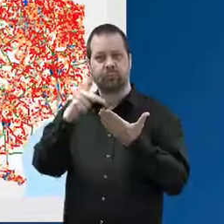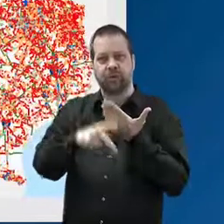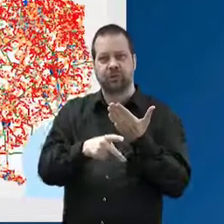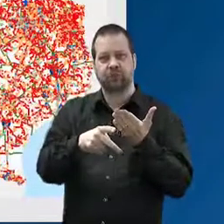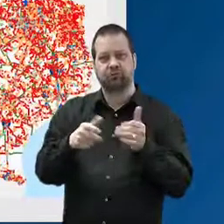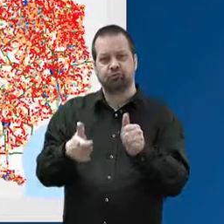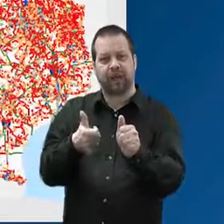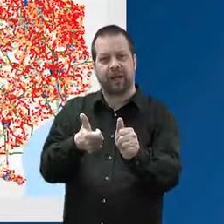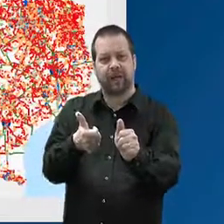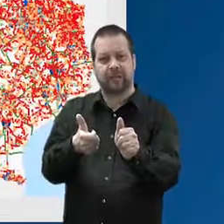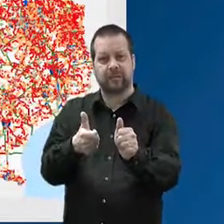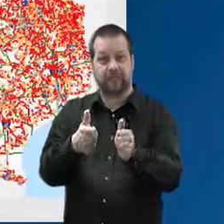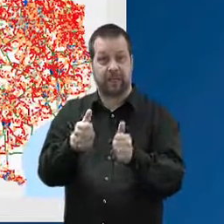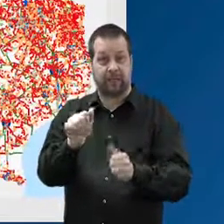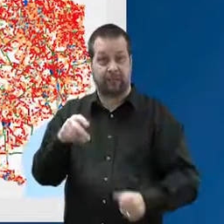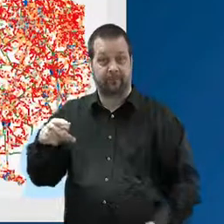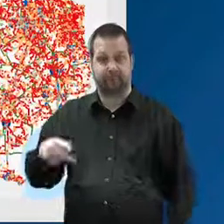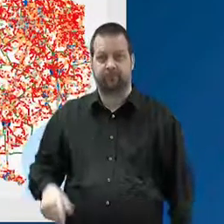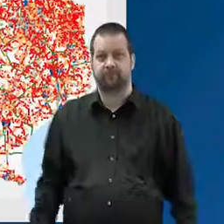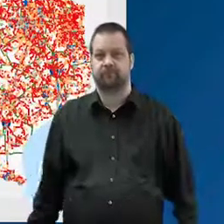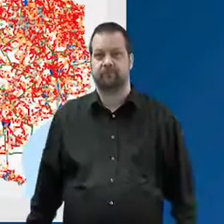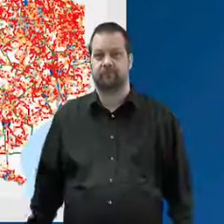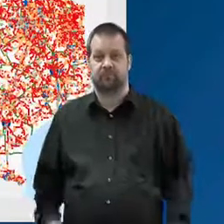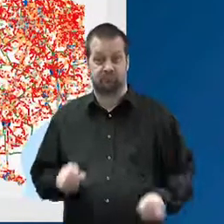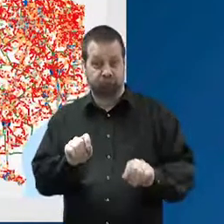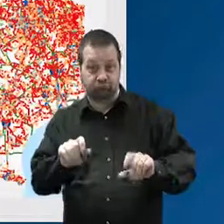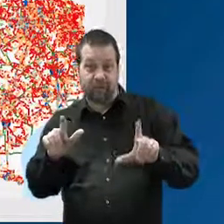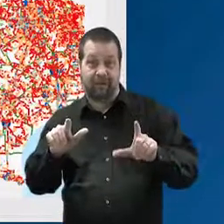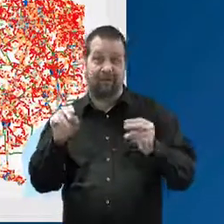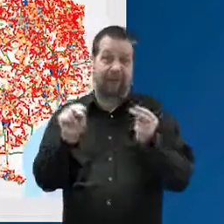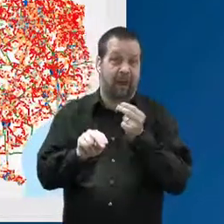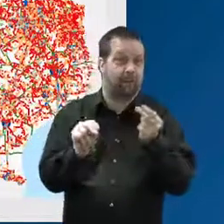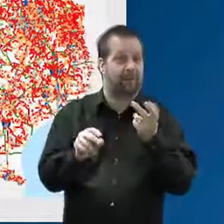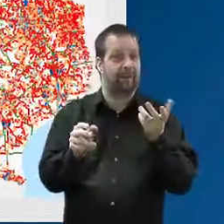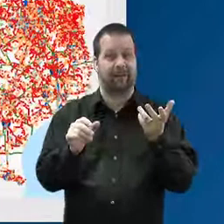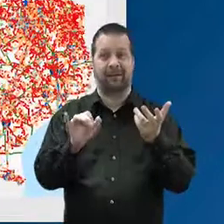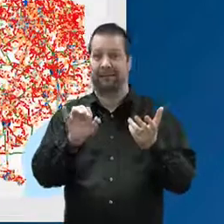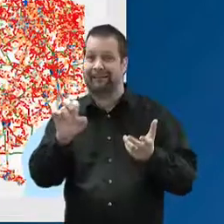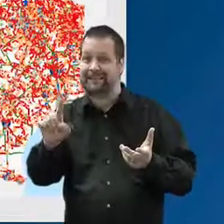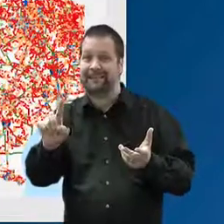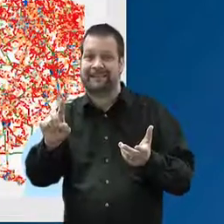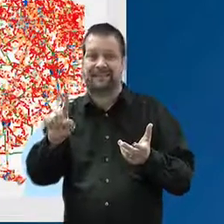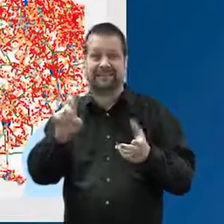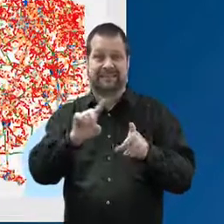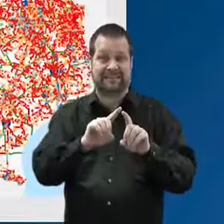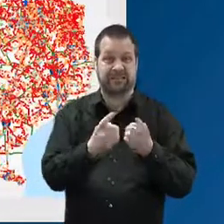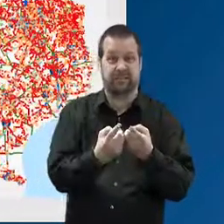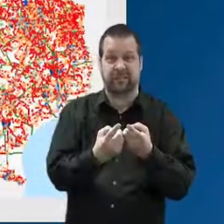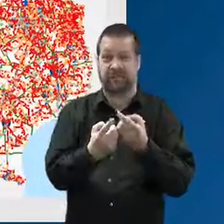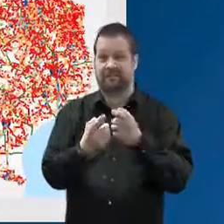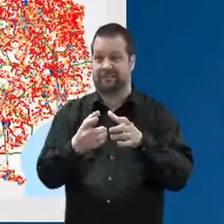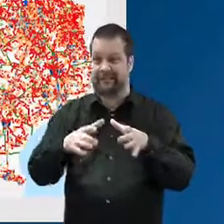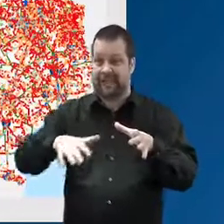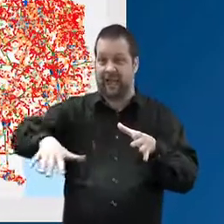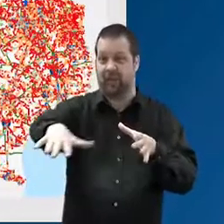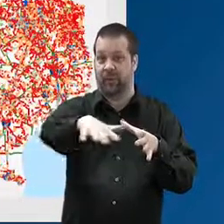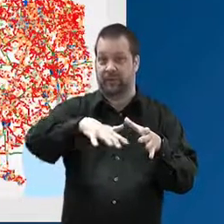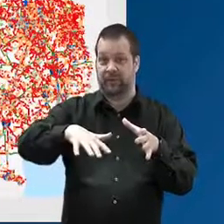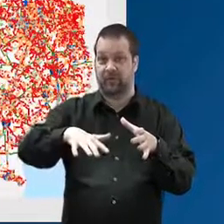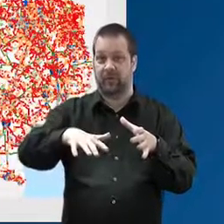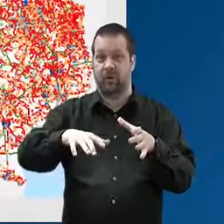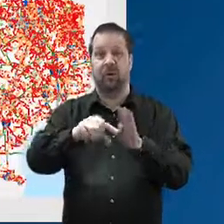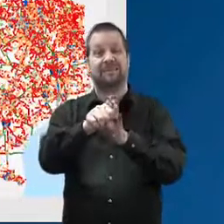view projects by highway, project ID, TxDOT district, county, or state, federal